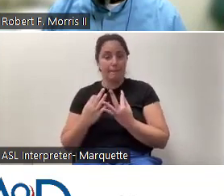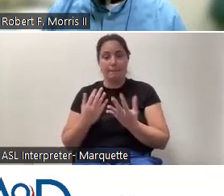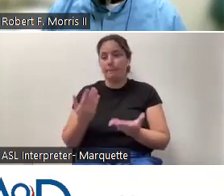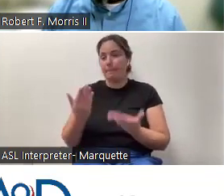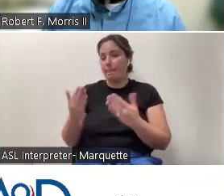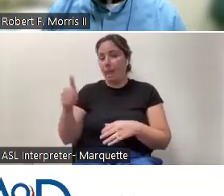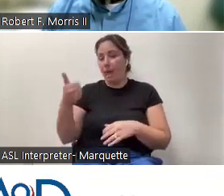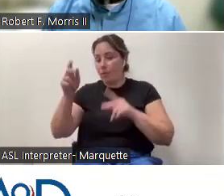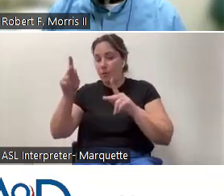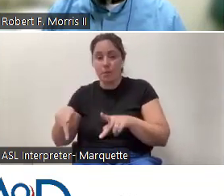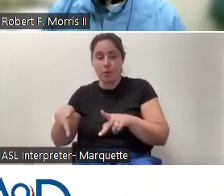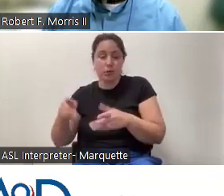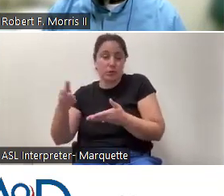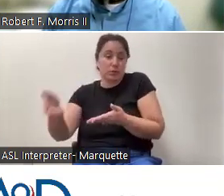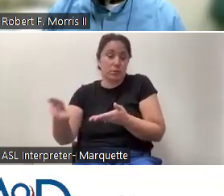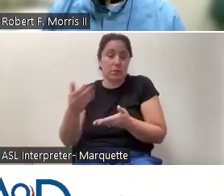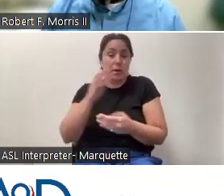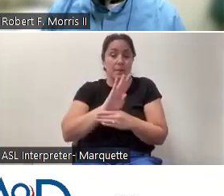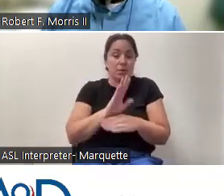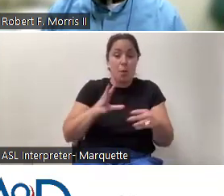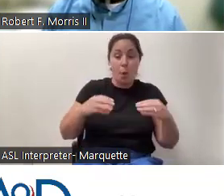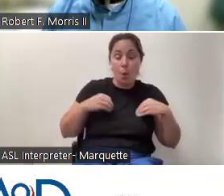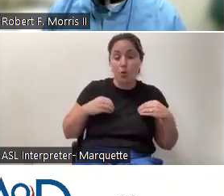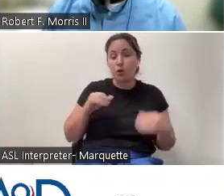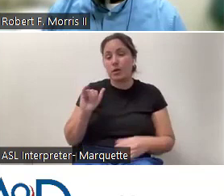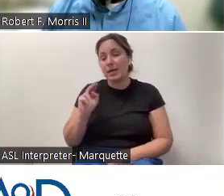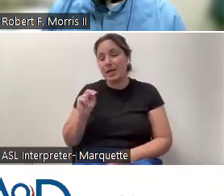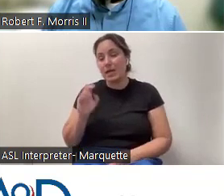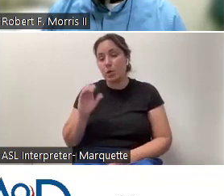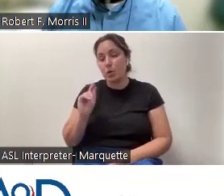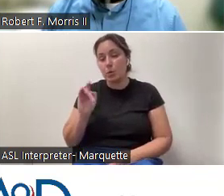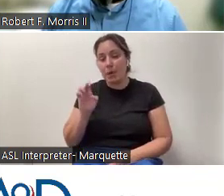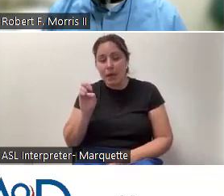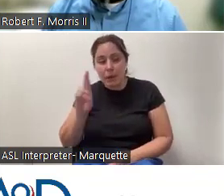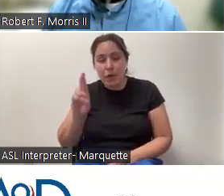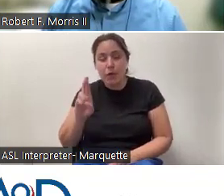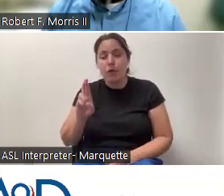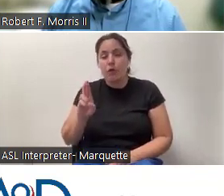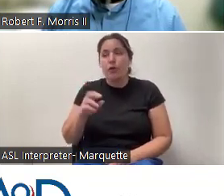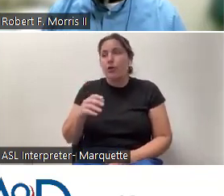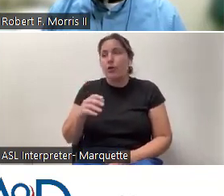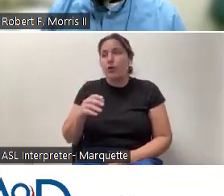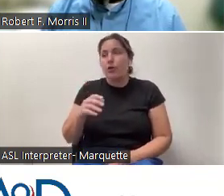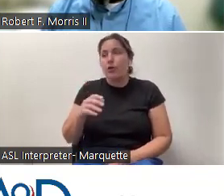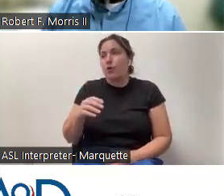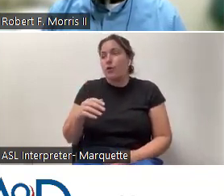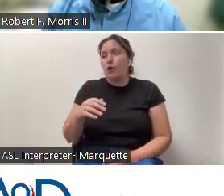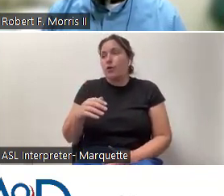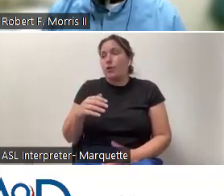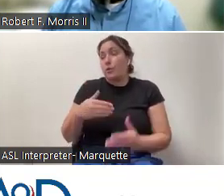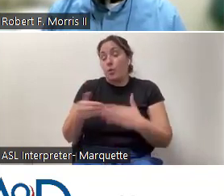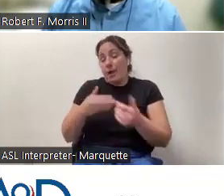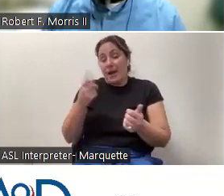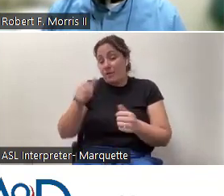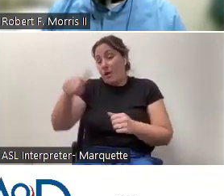the community, a business owner, an incubator, or any type of individual in the community that buys